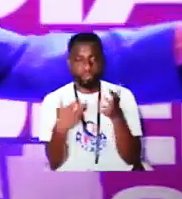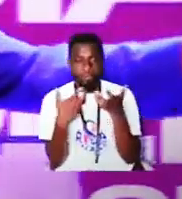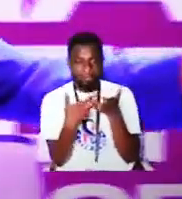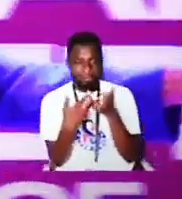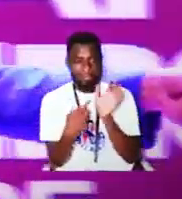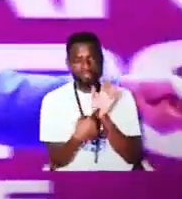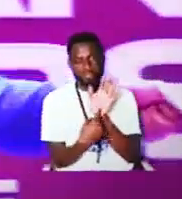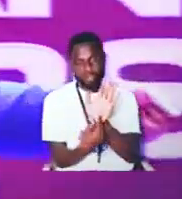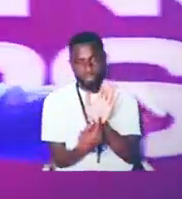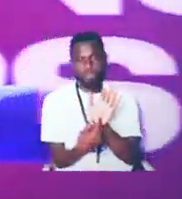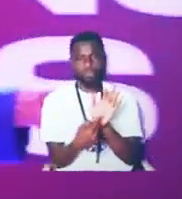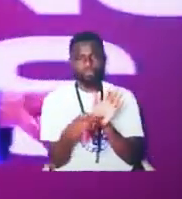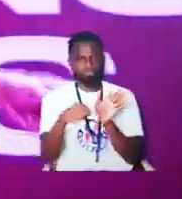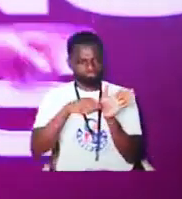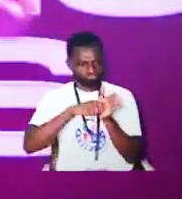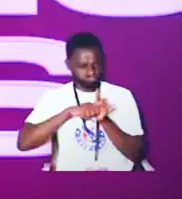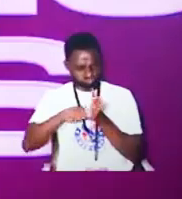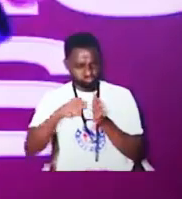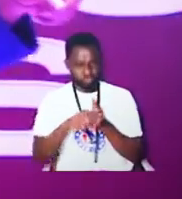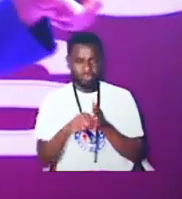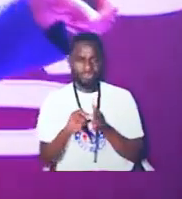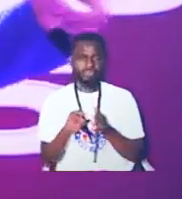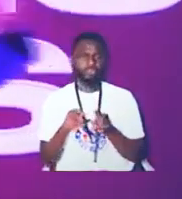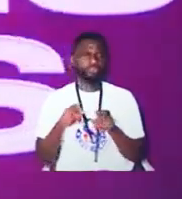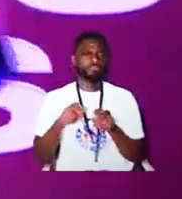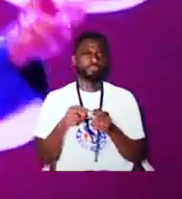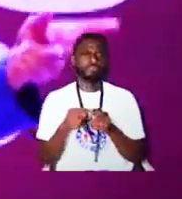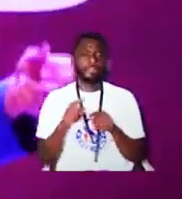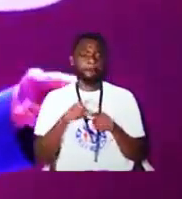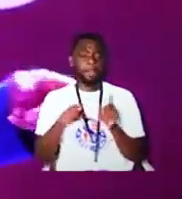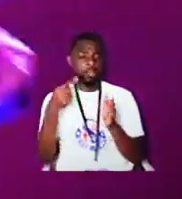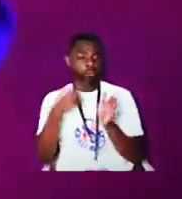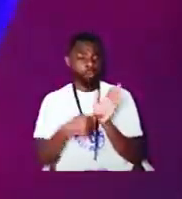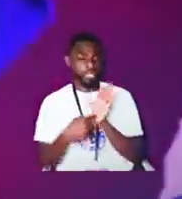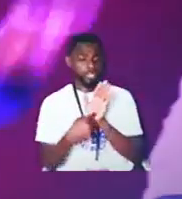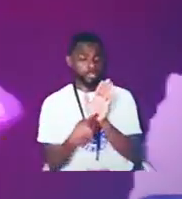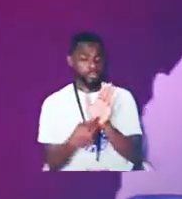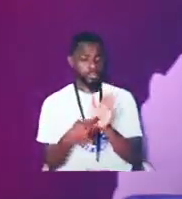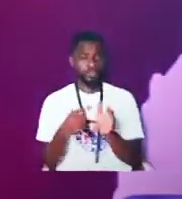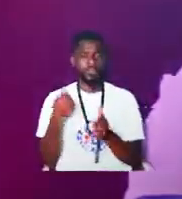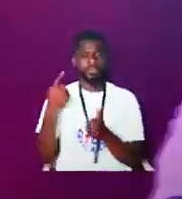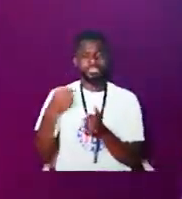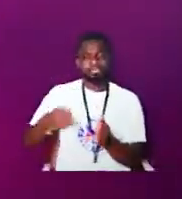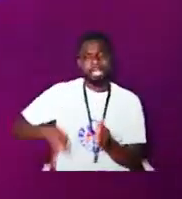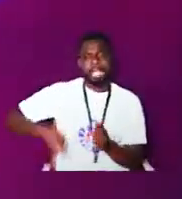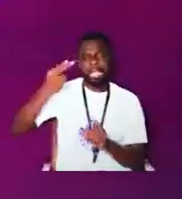that real speedometer. But what they showed, according to him, was much higher than